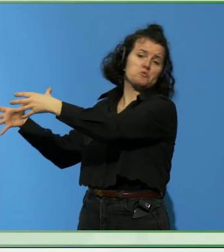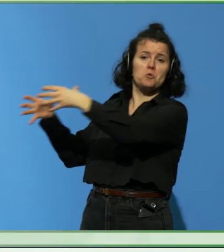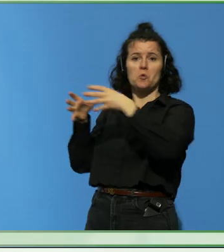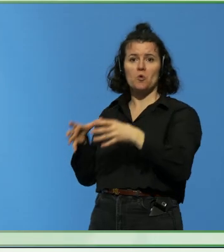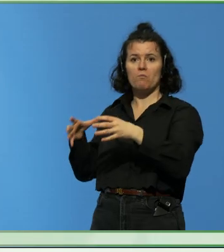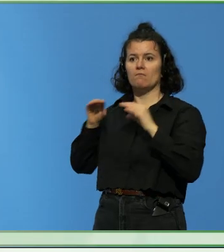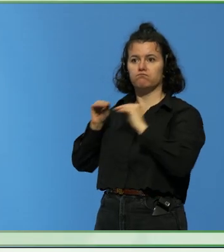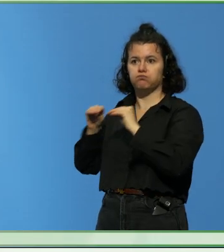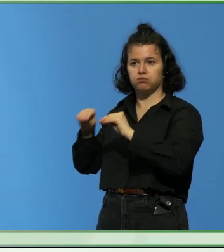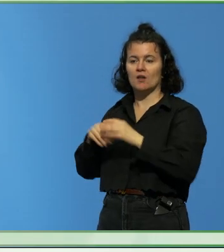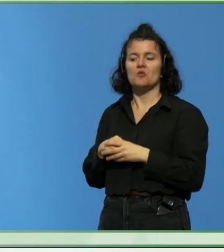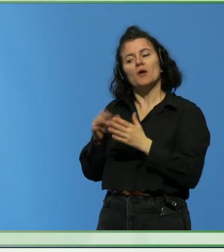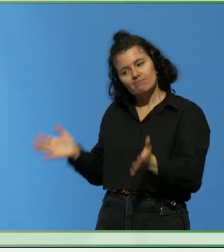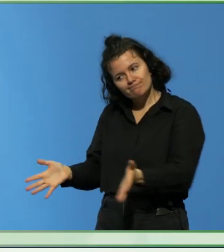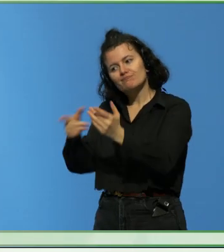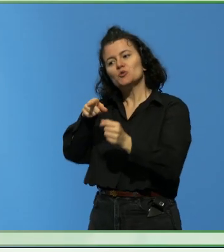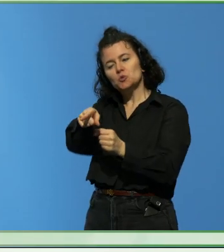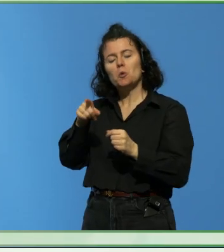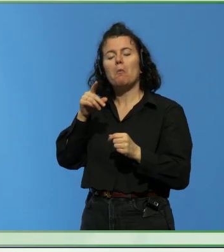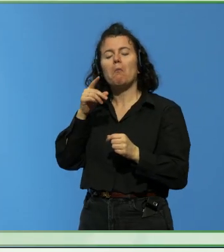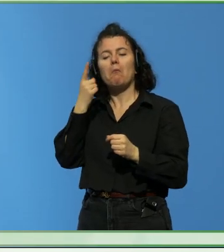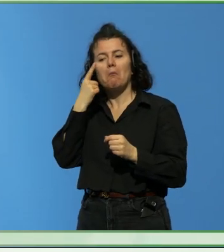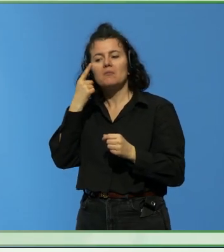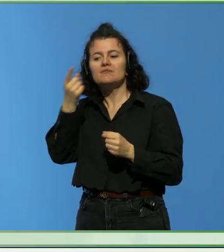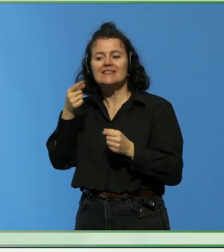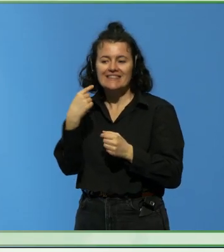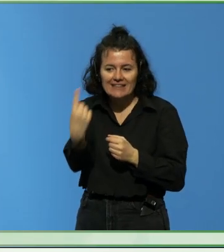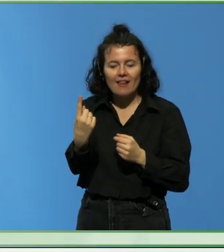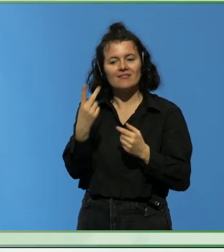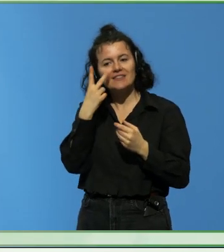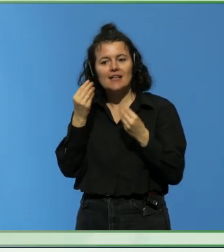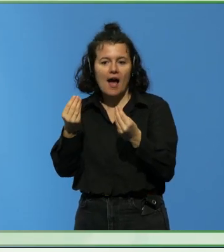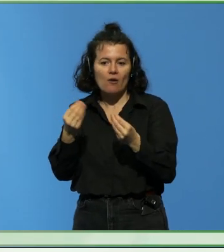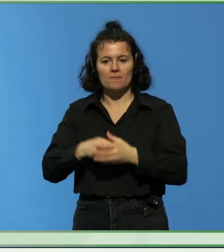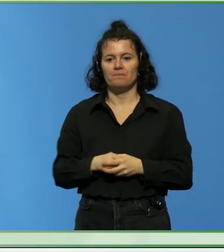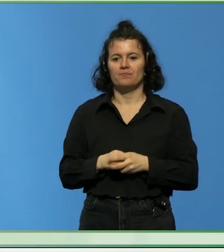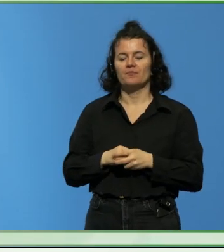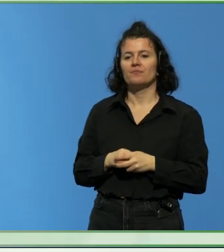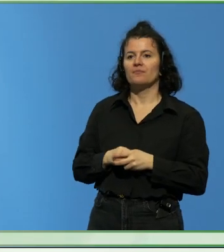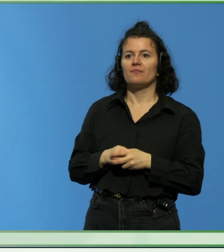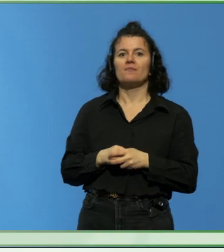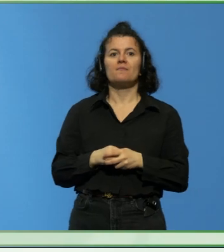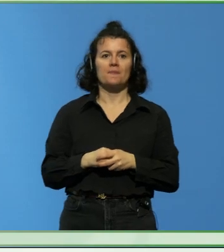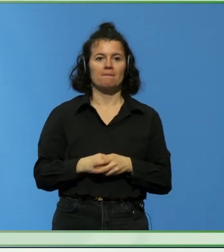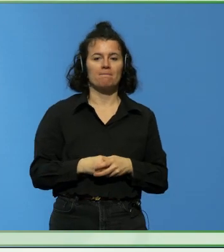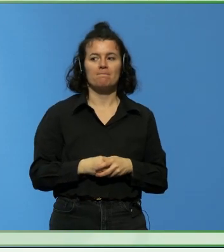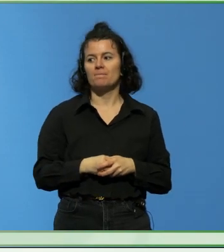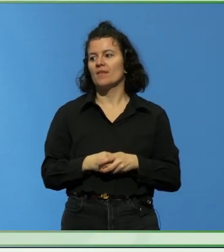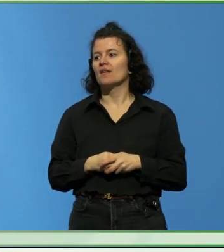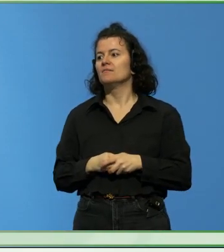by doing. So to demonstrate how to use period pack contents, we had a large Vevanoa